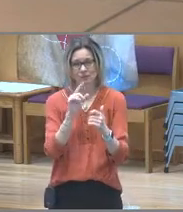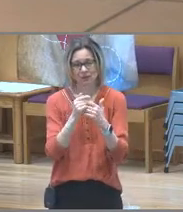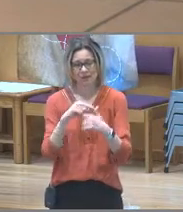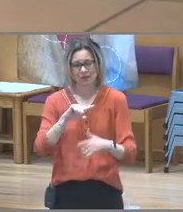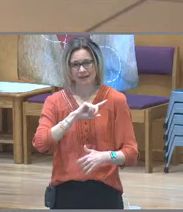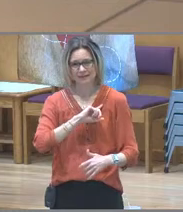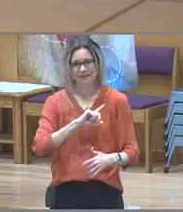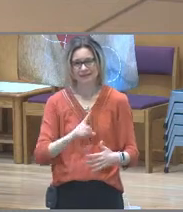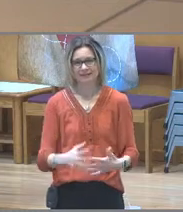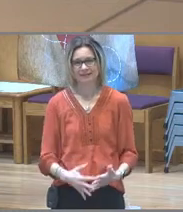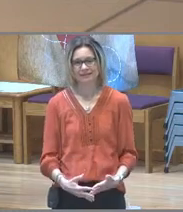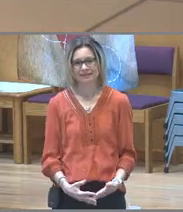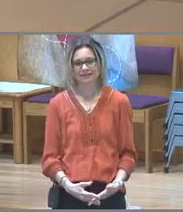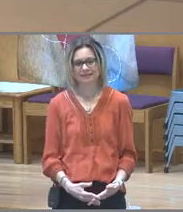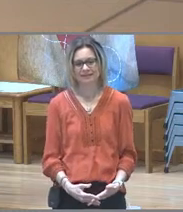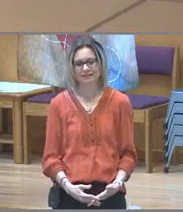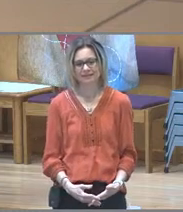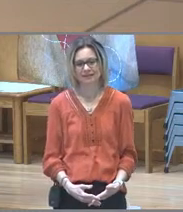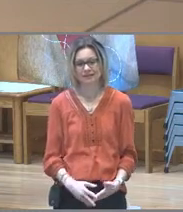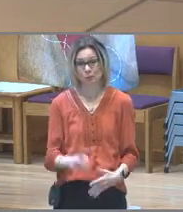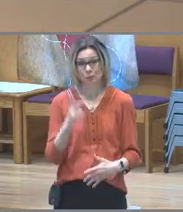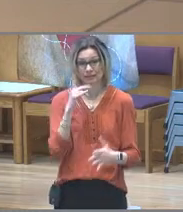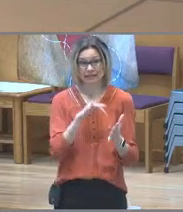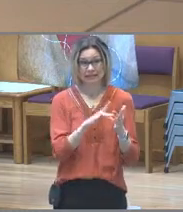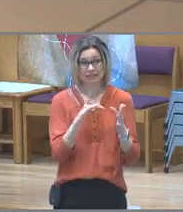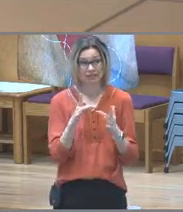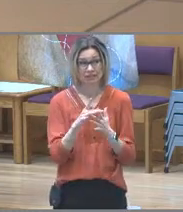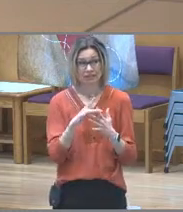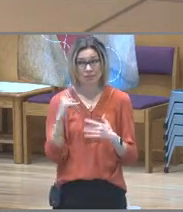But can we see Jesus here with us?